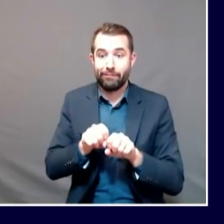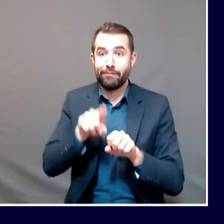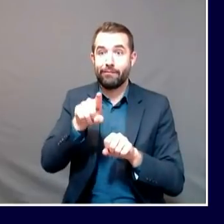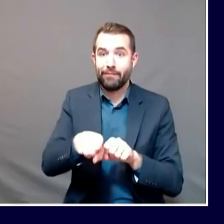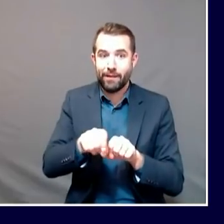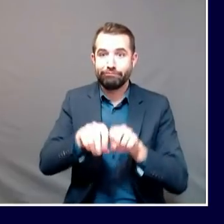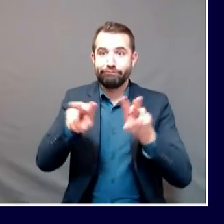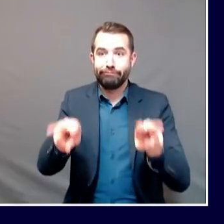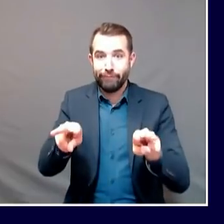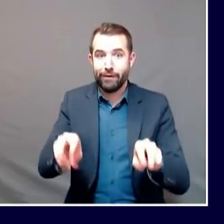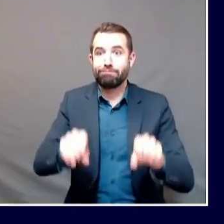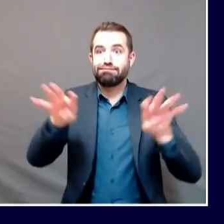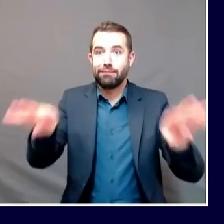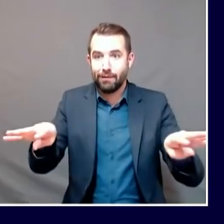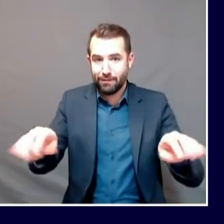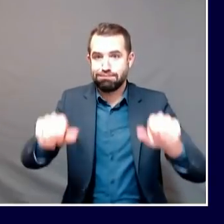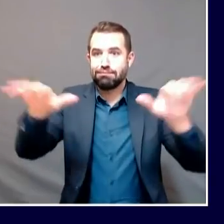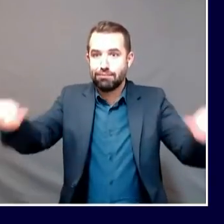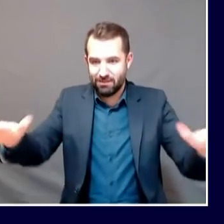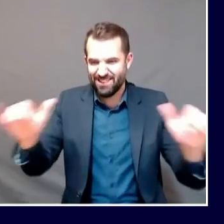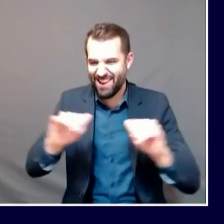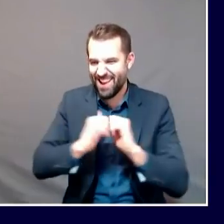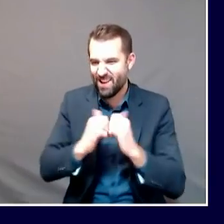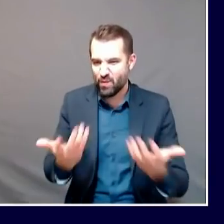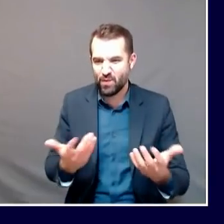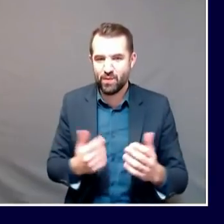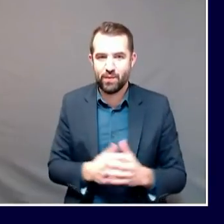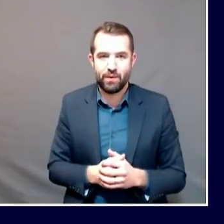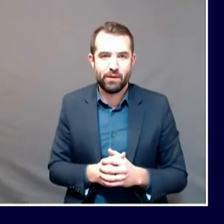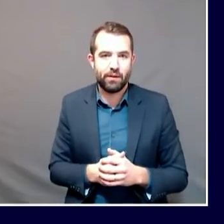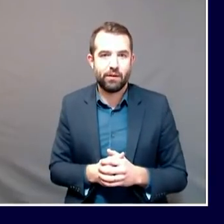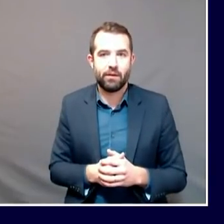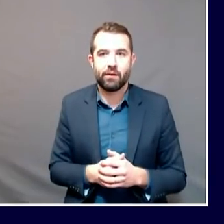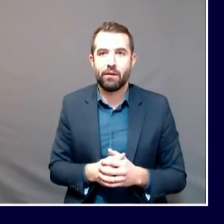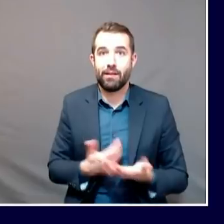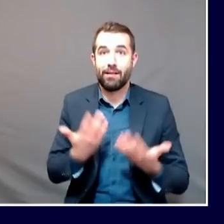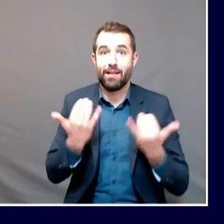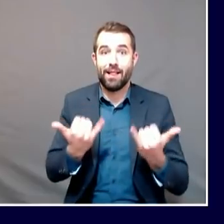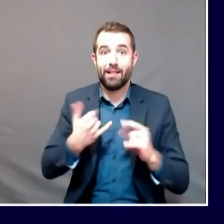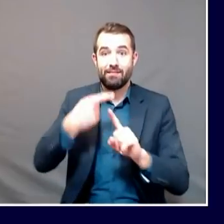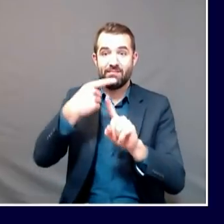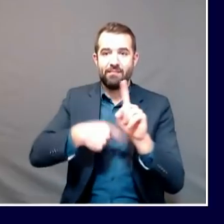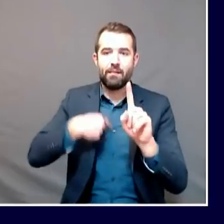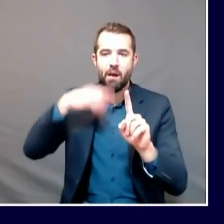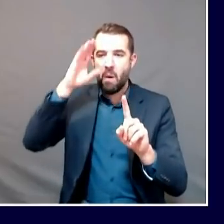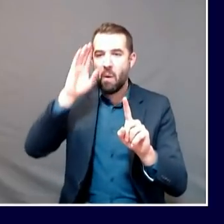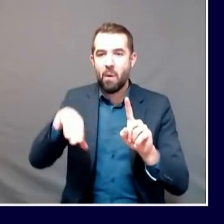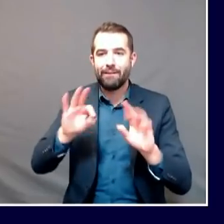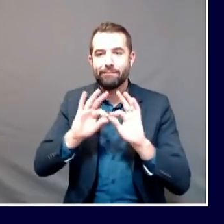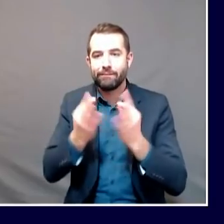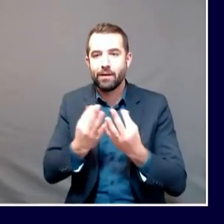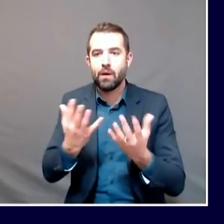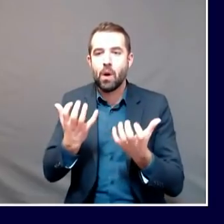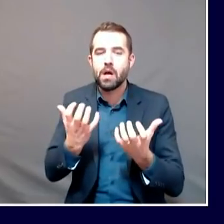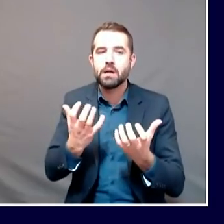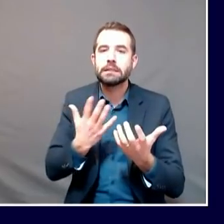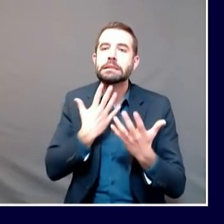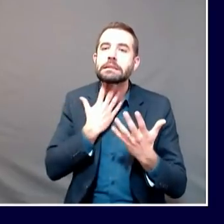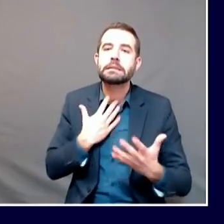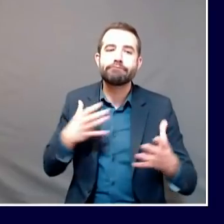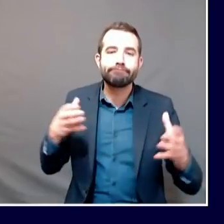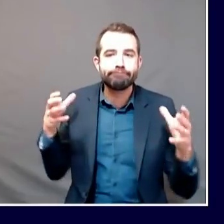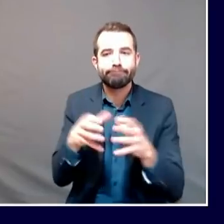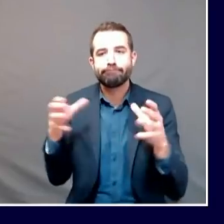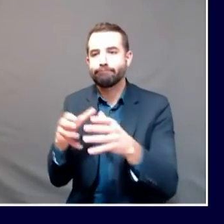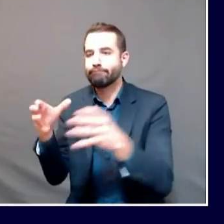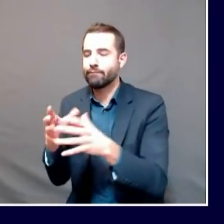the holidays later this month. Even though I know they are a time of family gathering, if staying home,